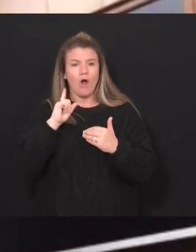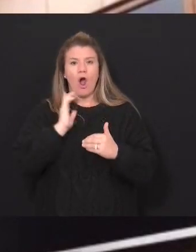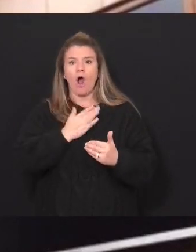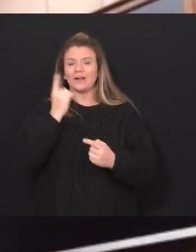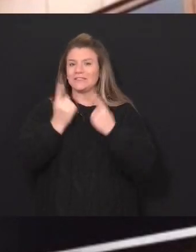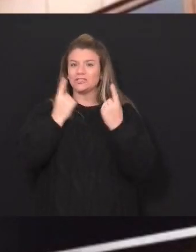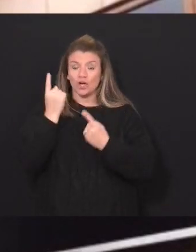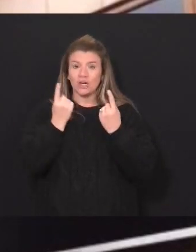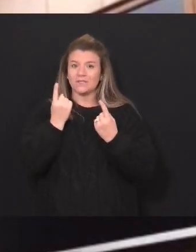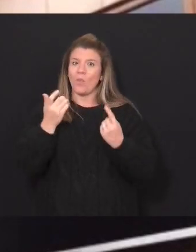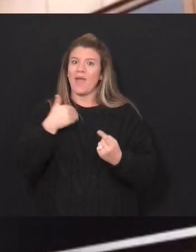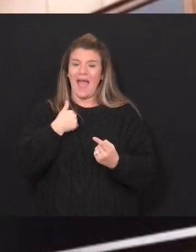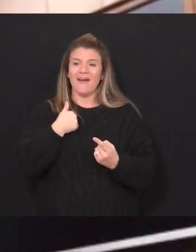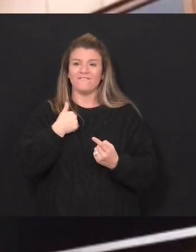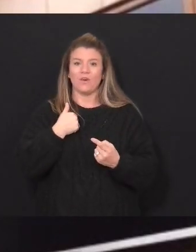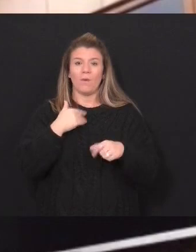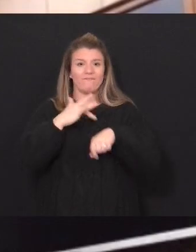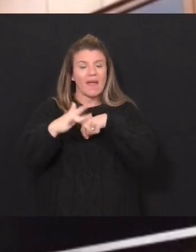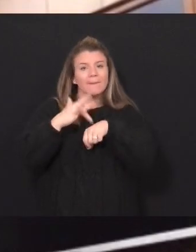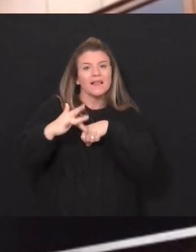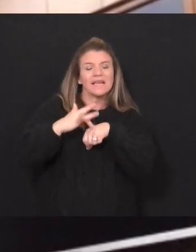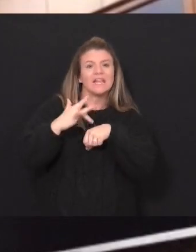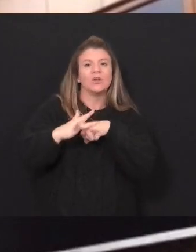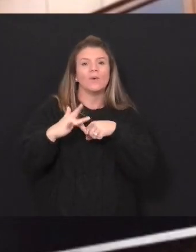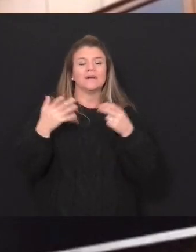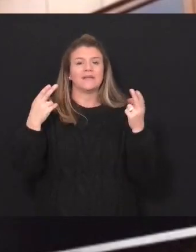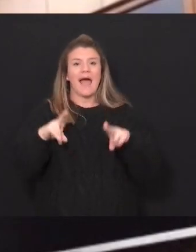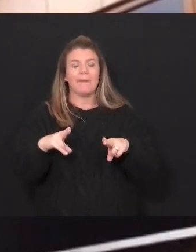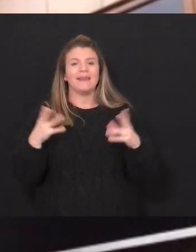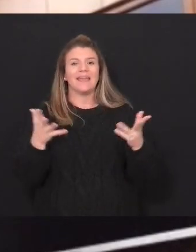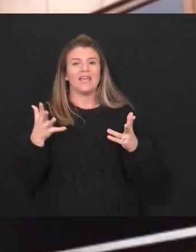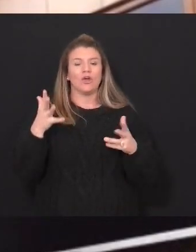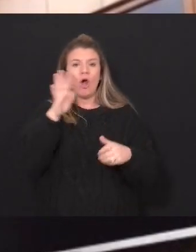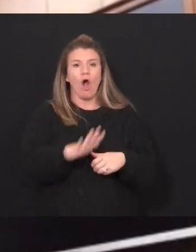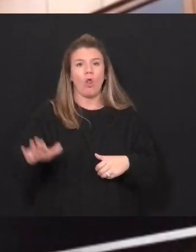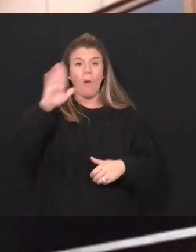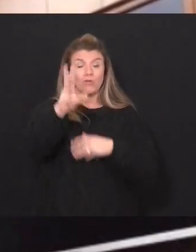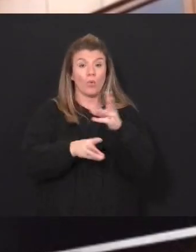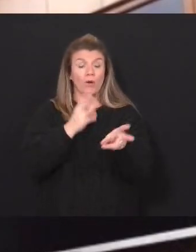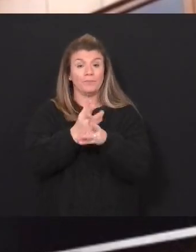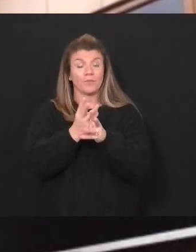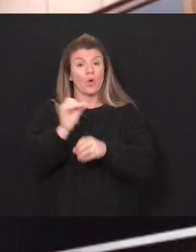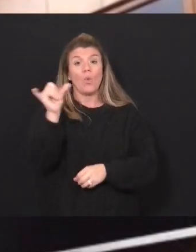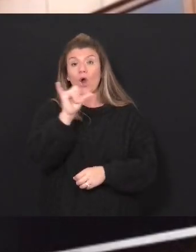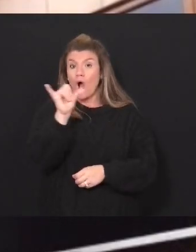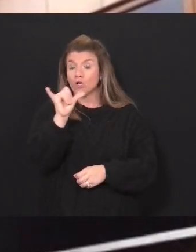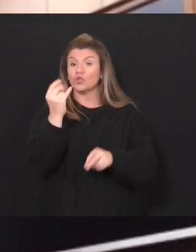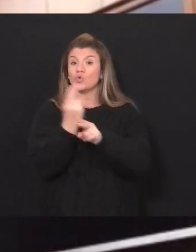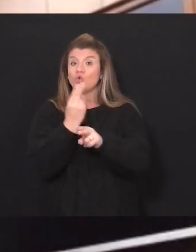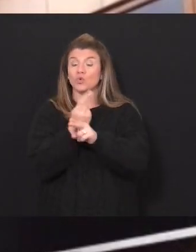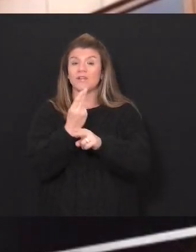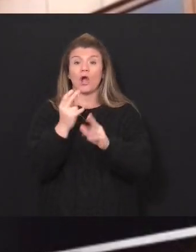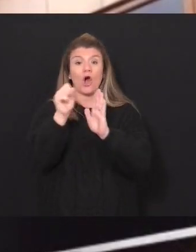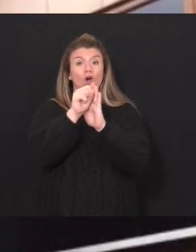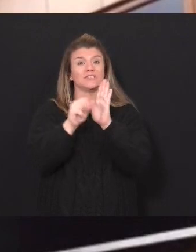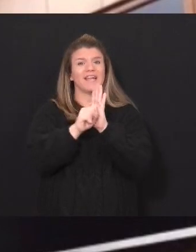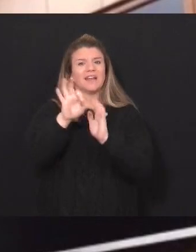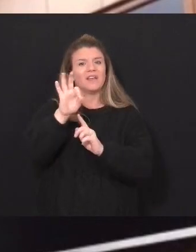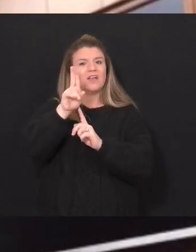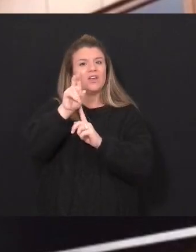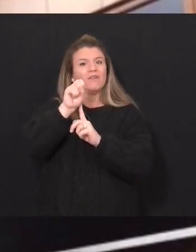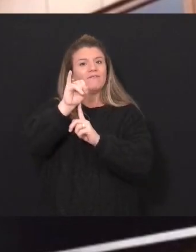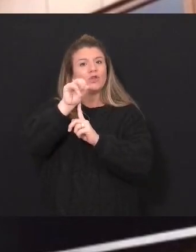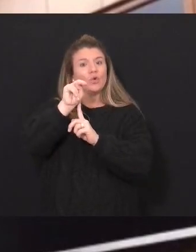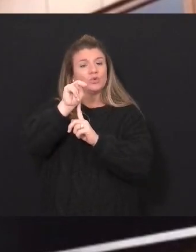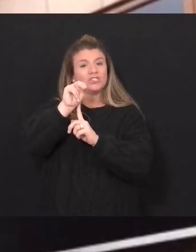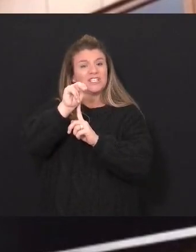concerns that we have with the availability worldwide. The other thing that we are doing is we're using our State Fusion Center to